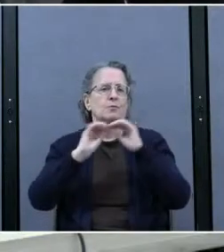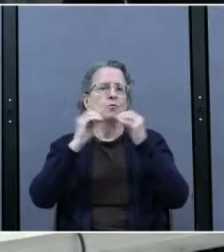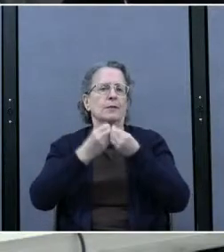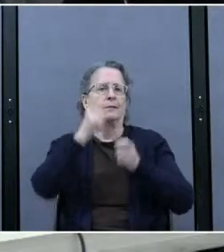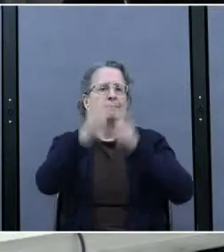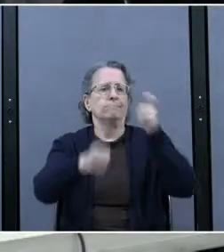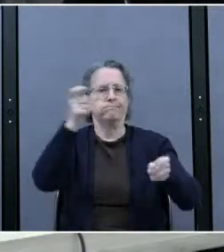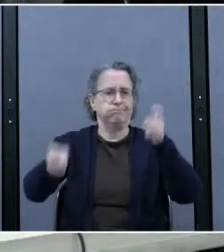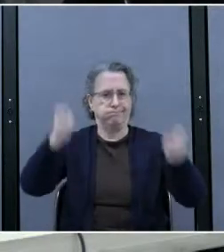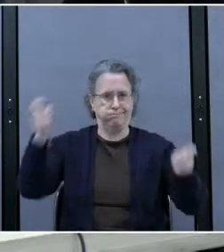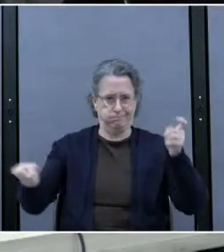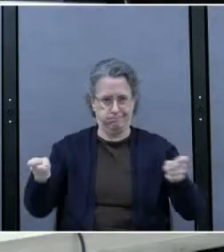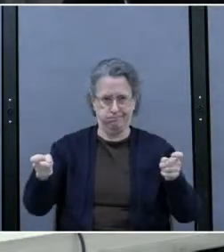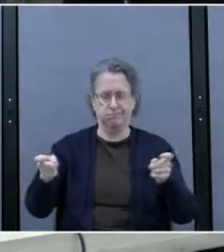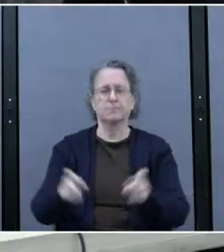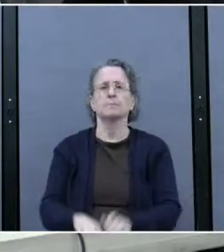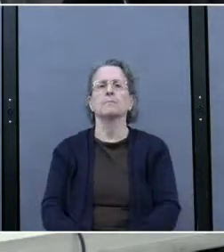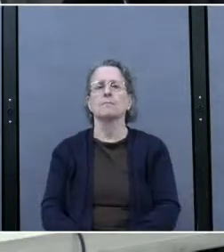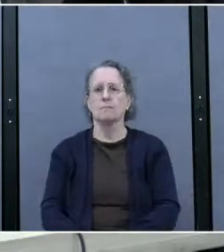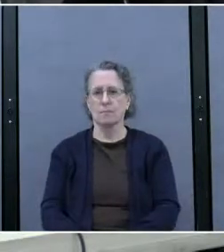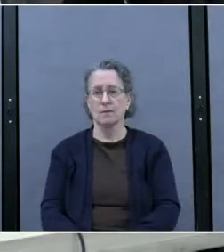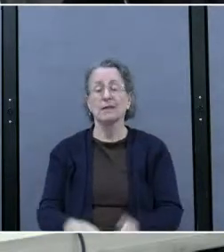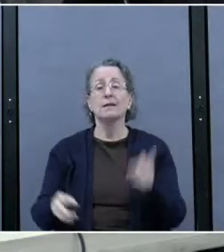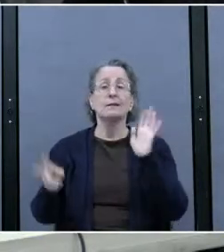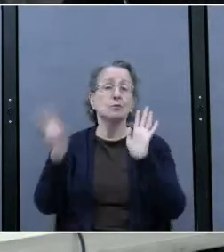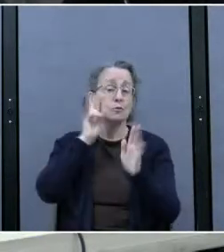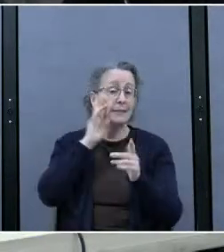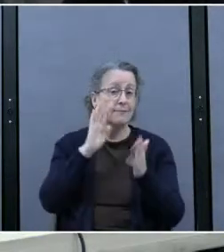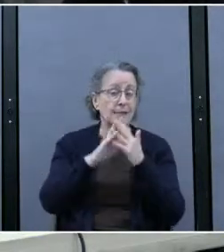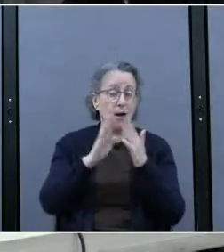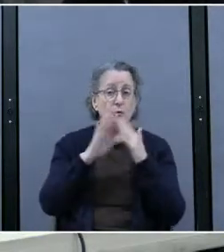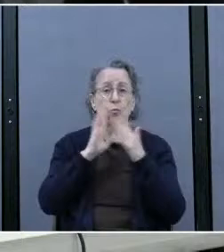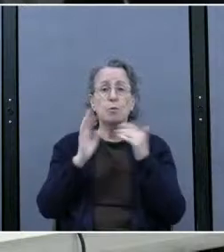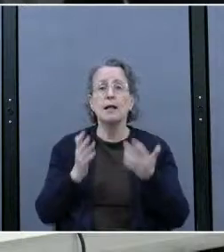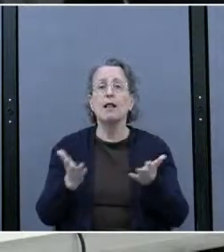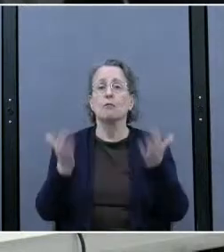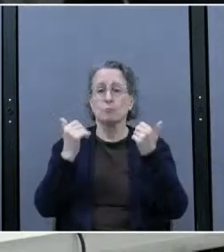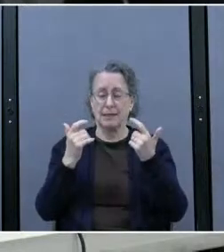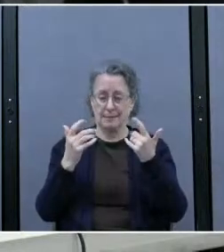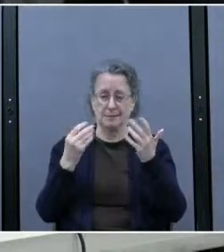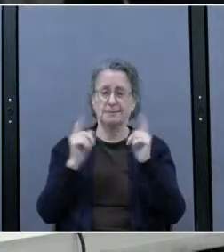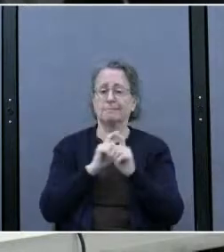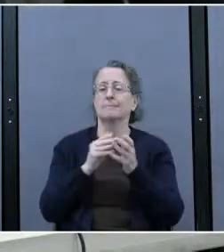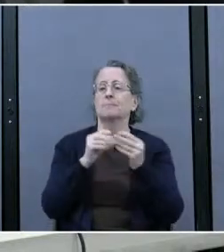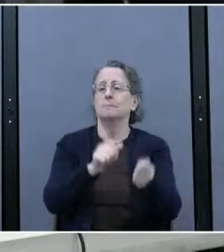funding. So to see if the town will raise and appropriate the sum of